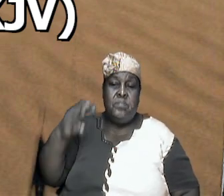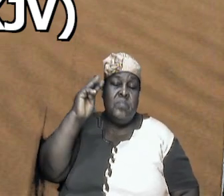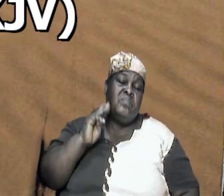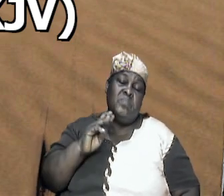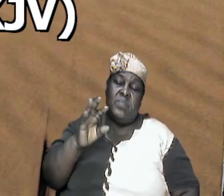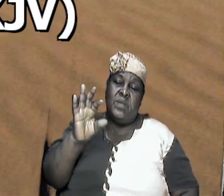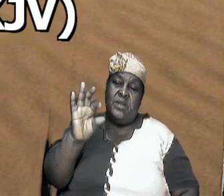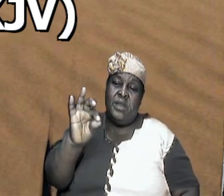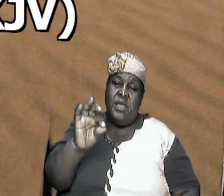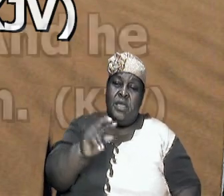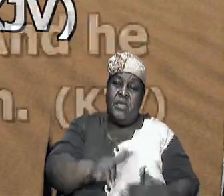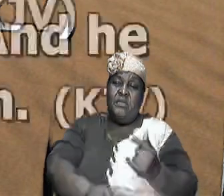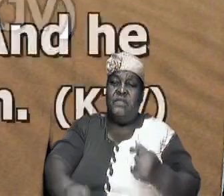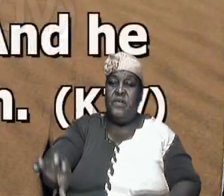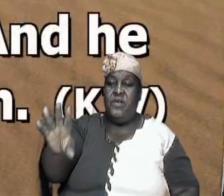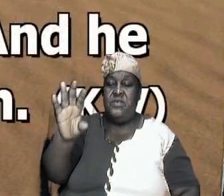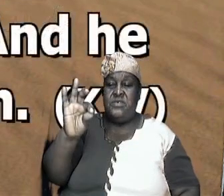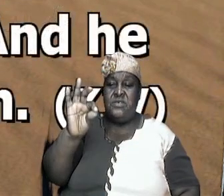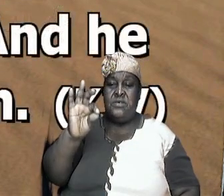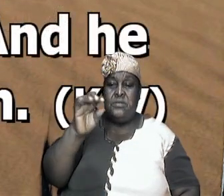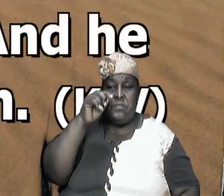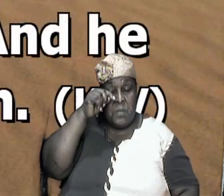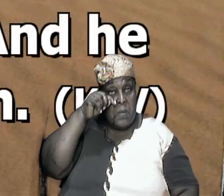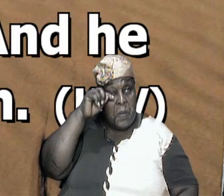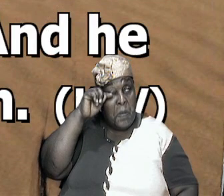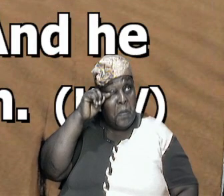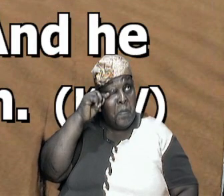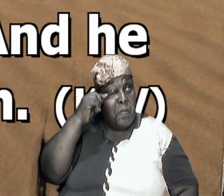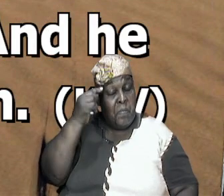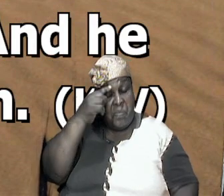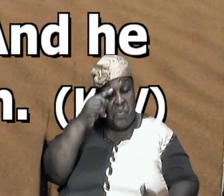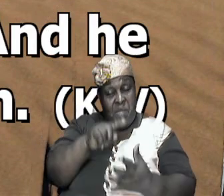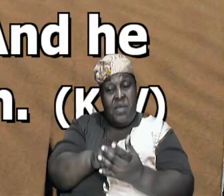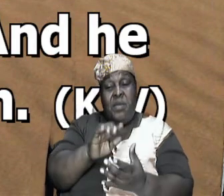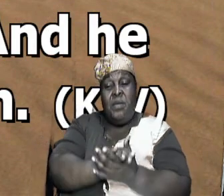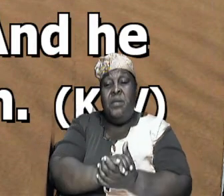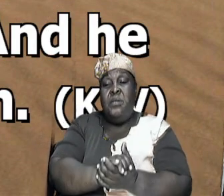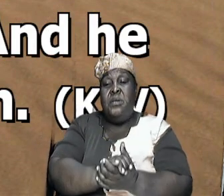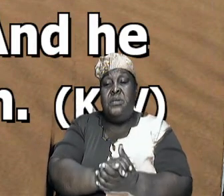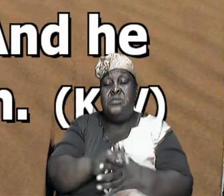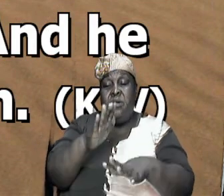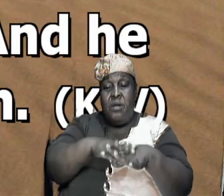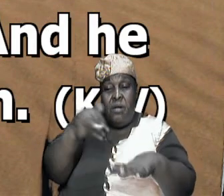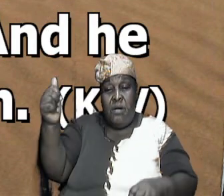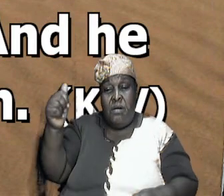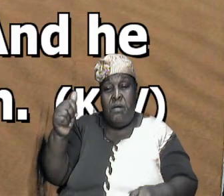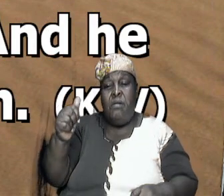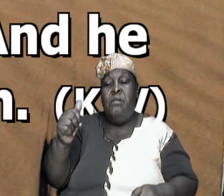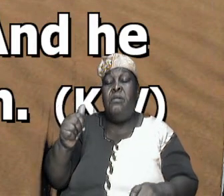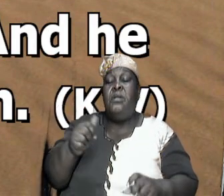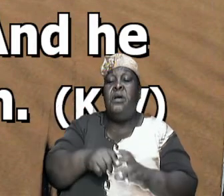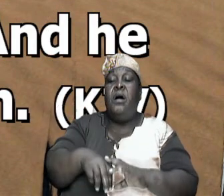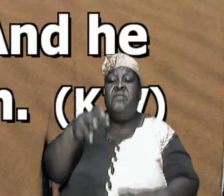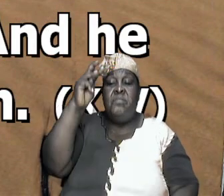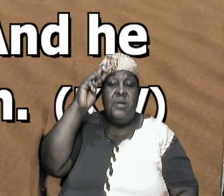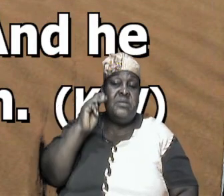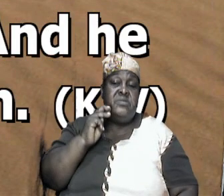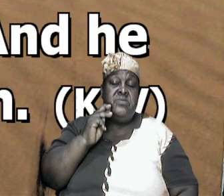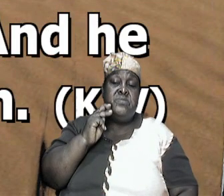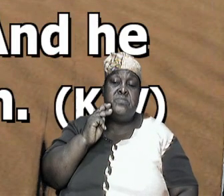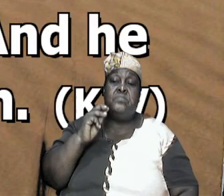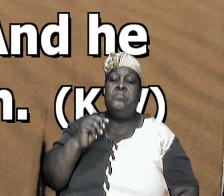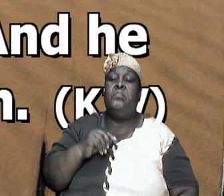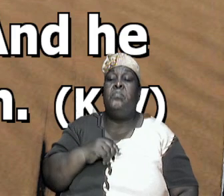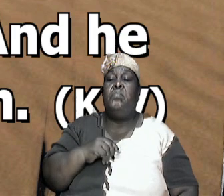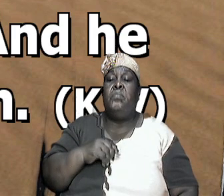verse 9. And this, I believe, is the call of Matthew. And here, you